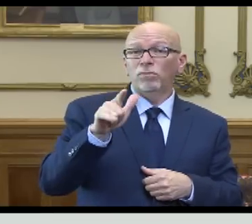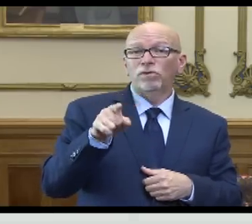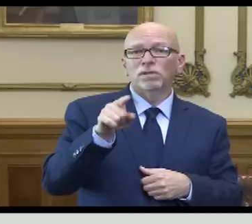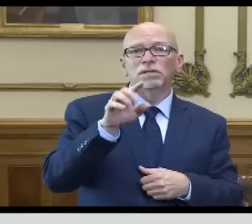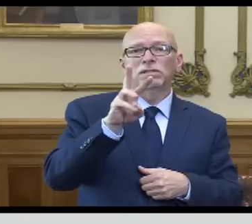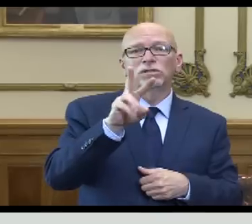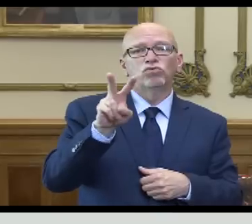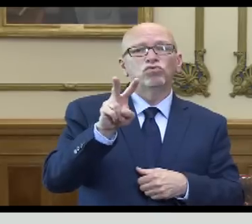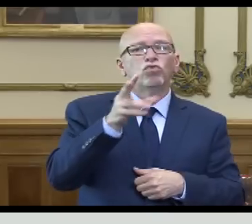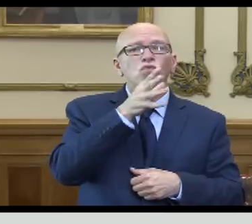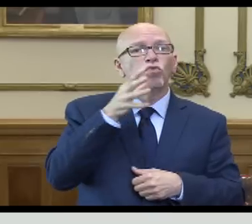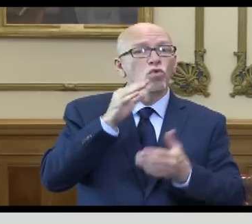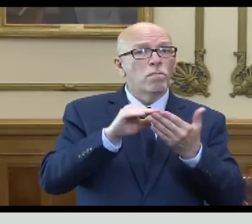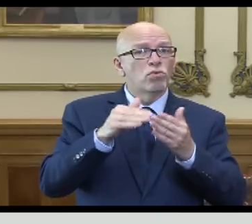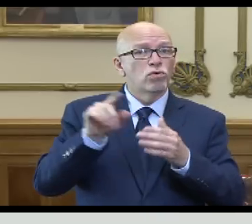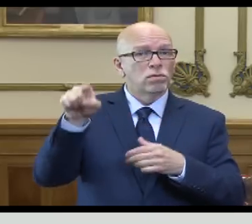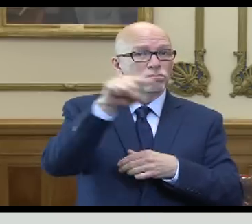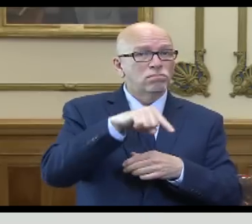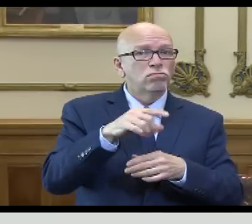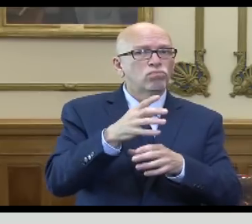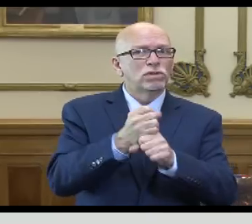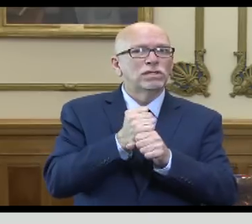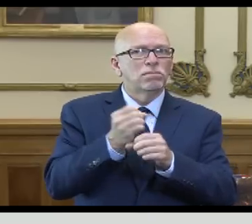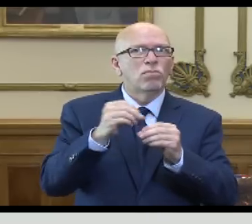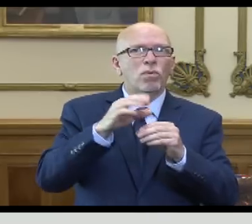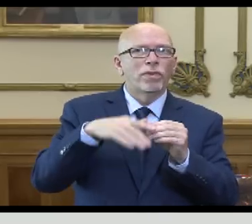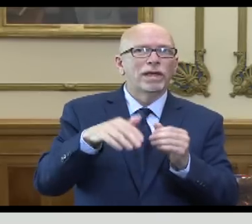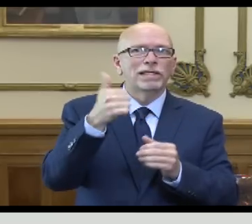rural communities received more than